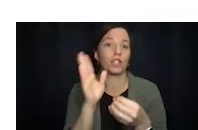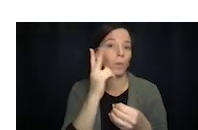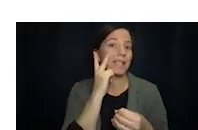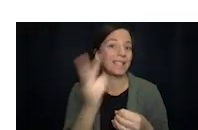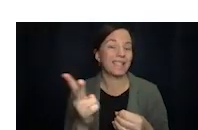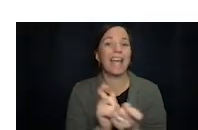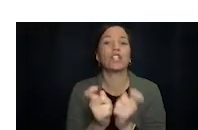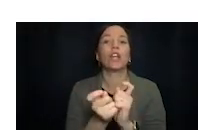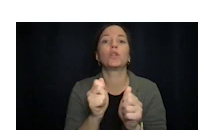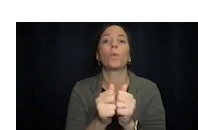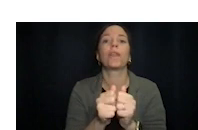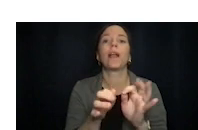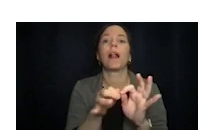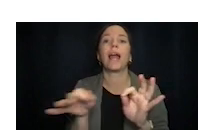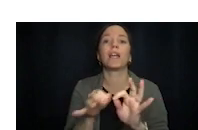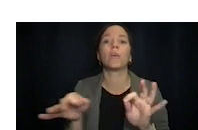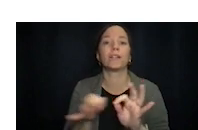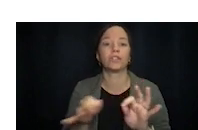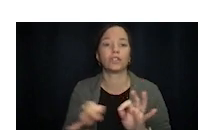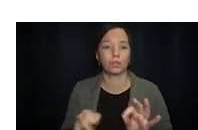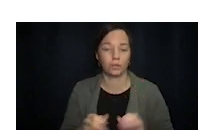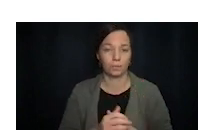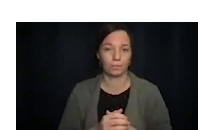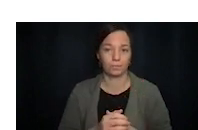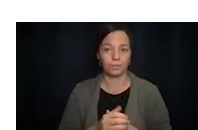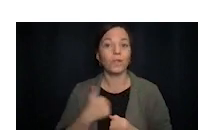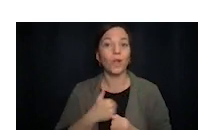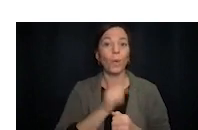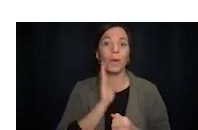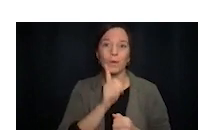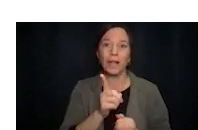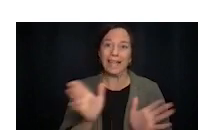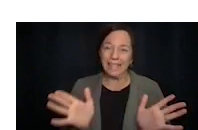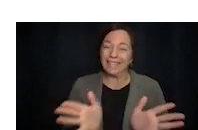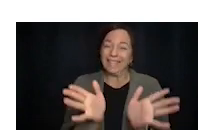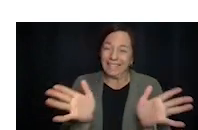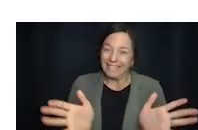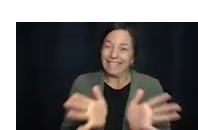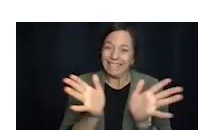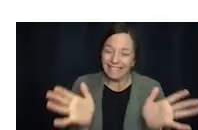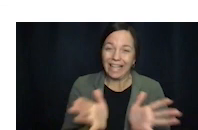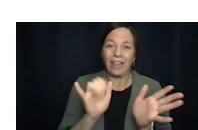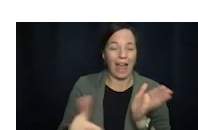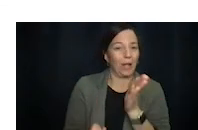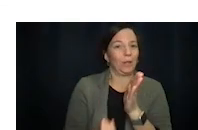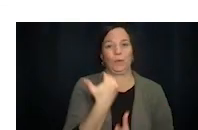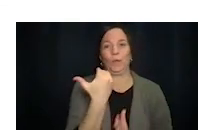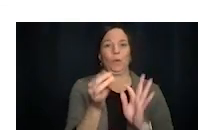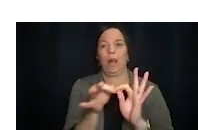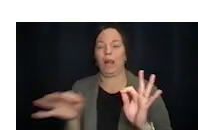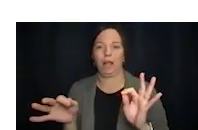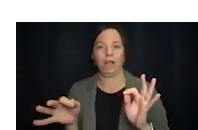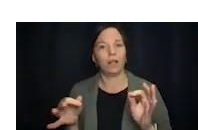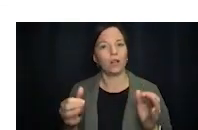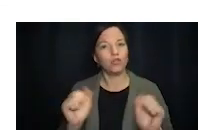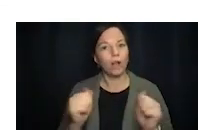our language, as we will lovingly push on the system to try to take on this new identity, right? That we need